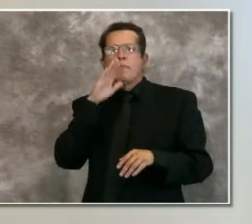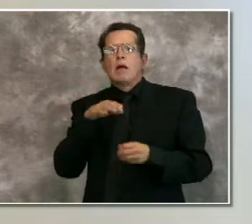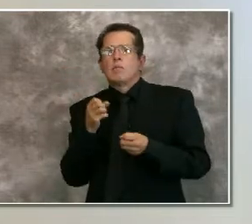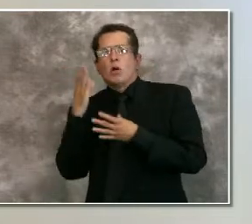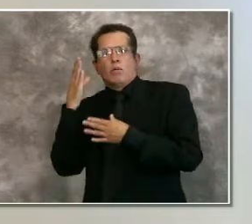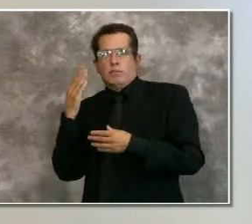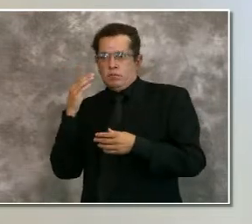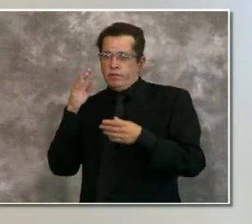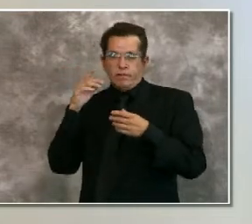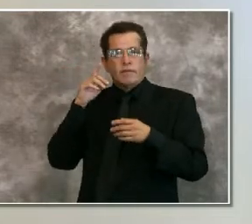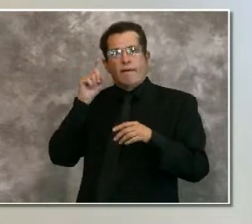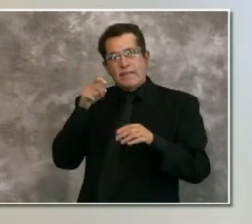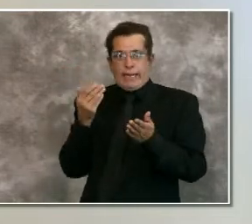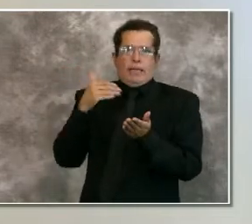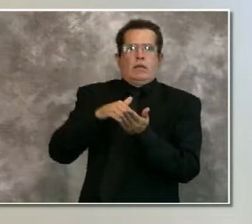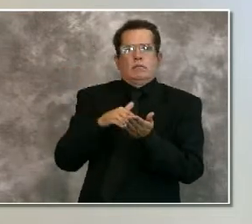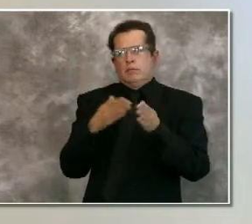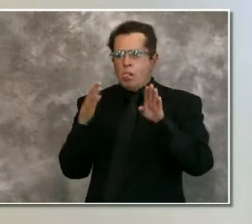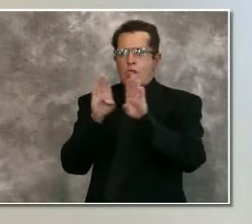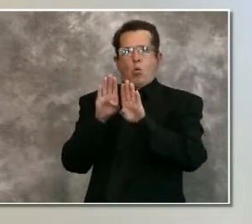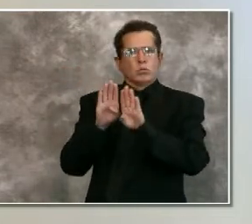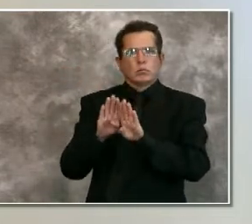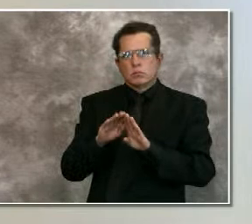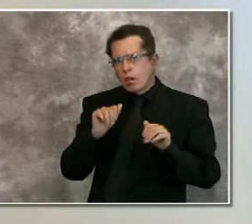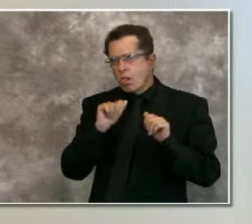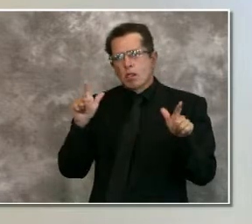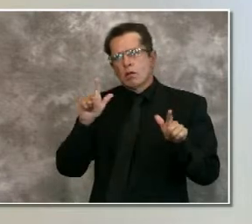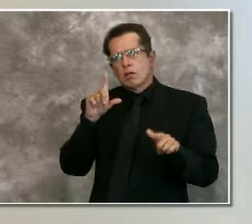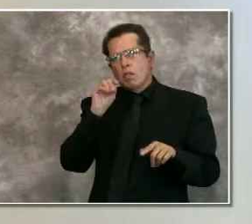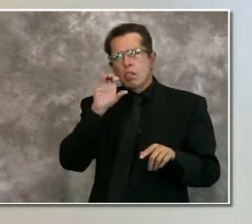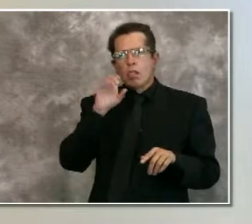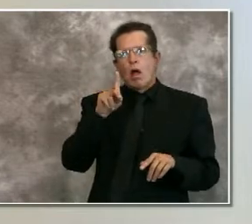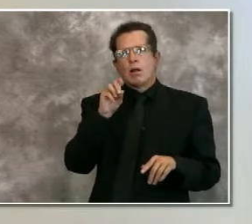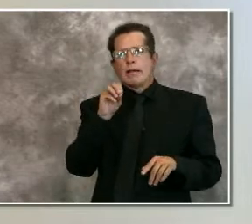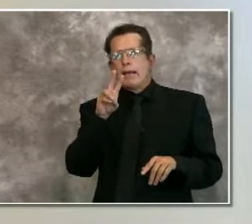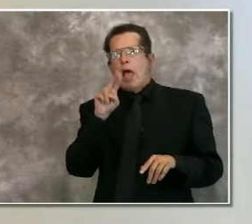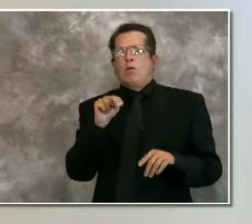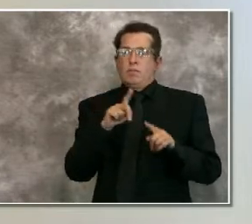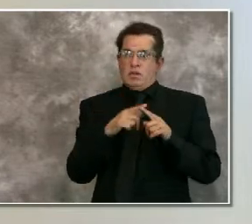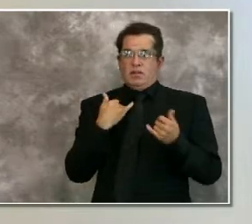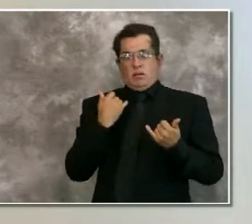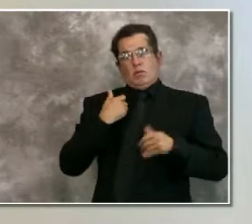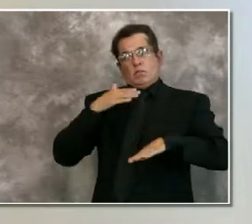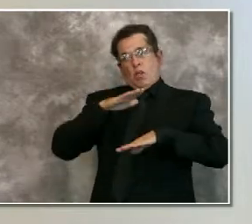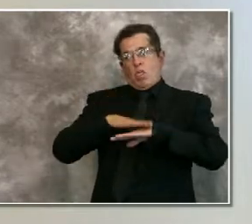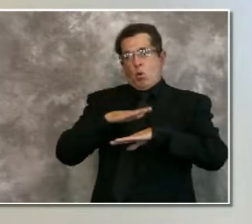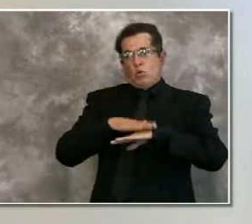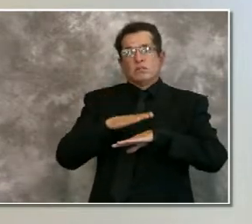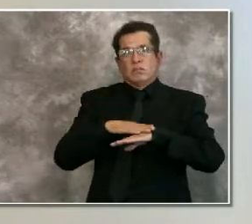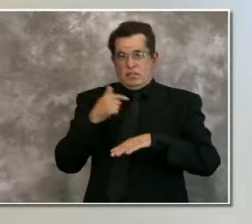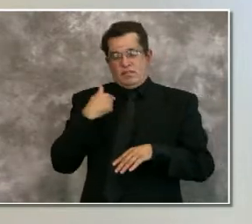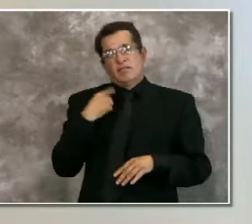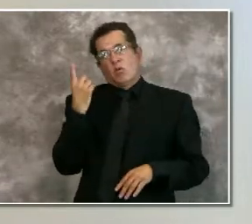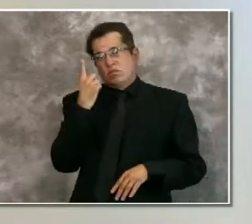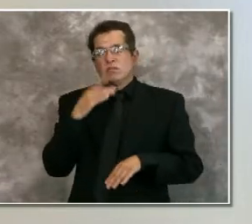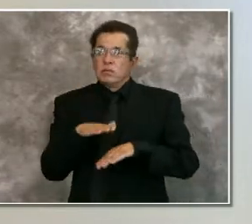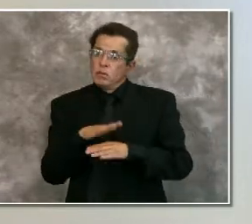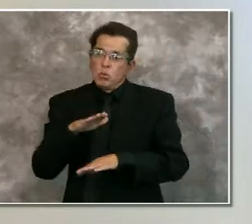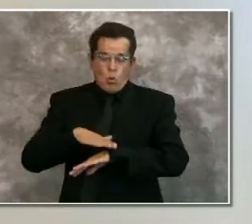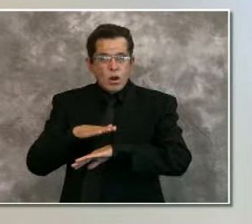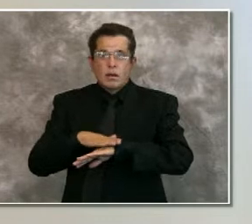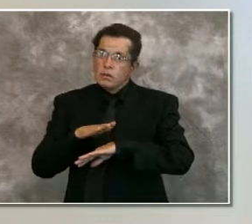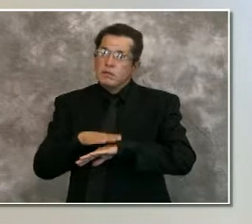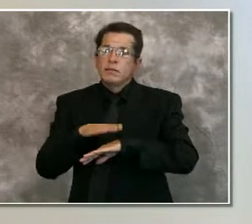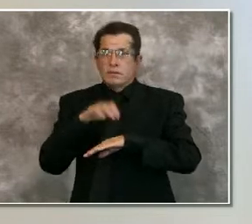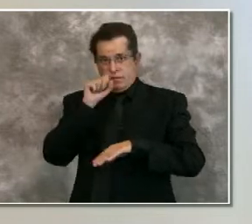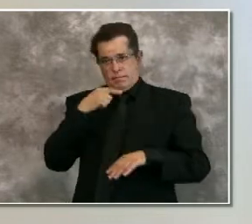into a full-scale lockdown. And so, I've been more cautious. I wanted to move a little bit slower. I probably err more on the side of moving